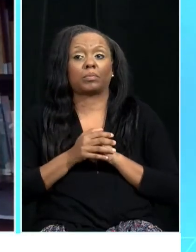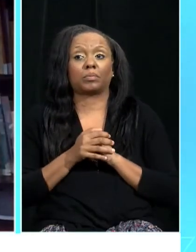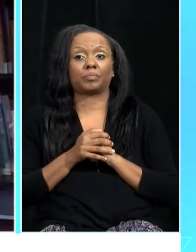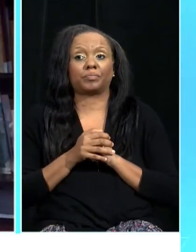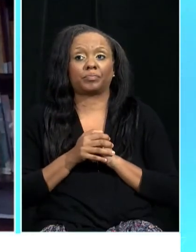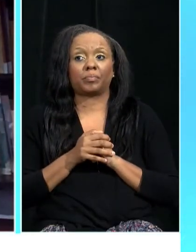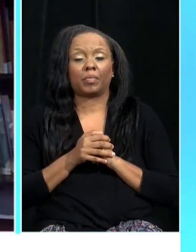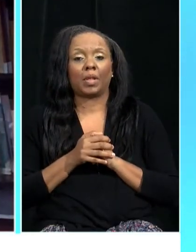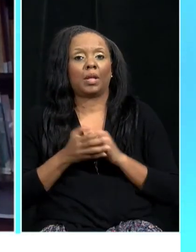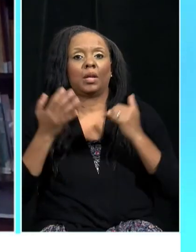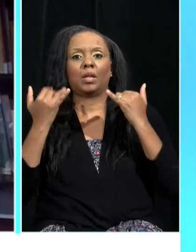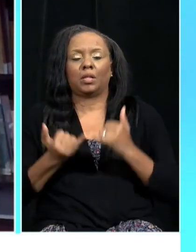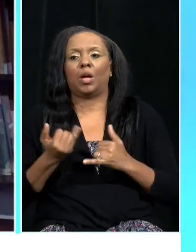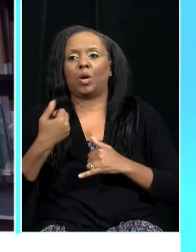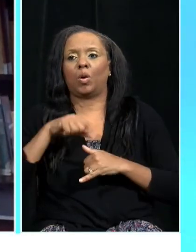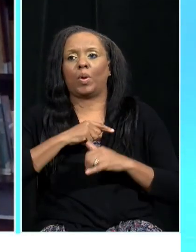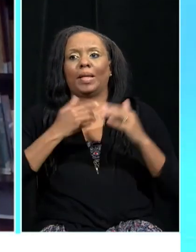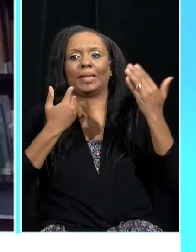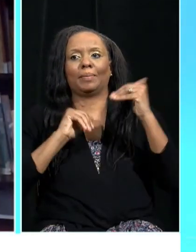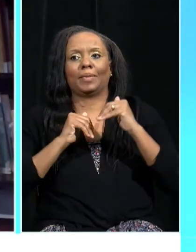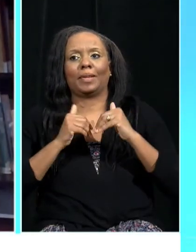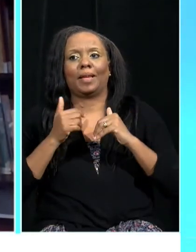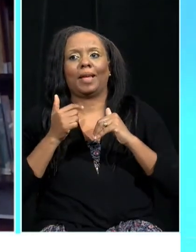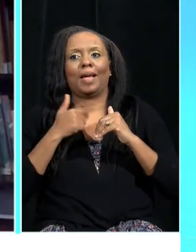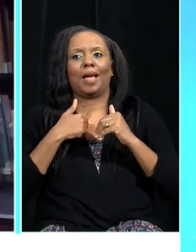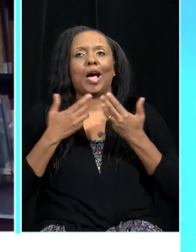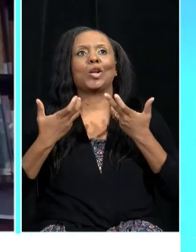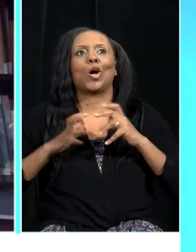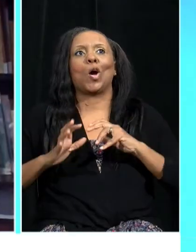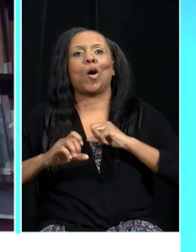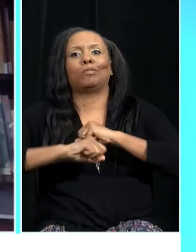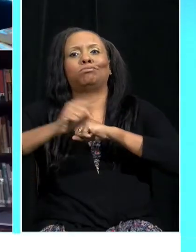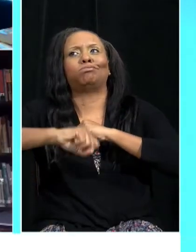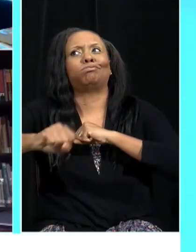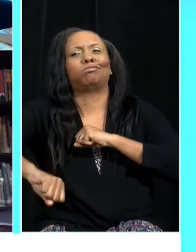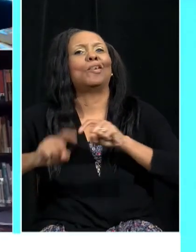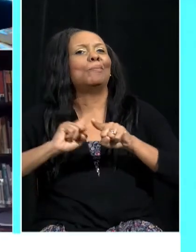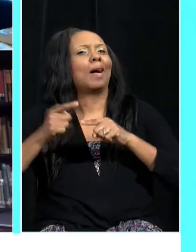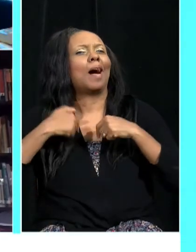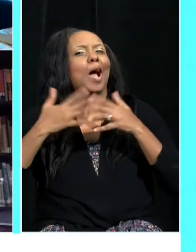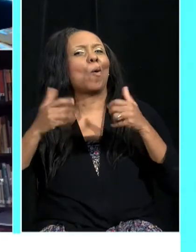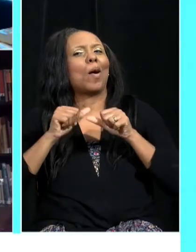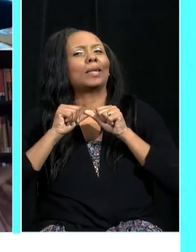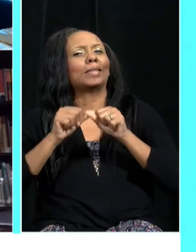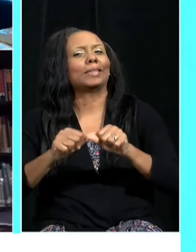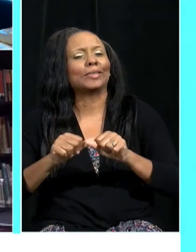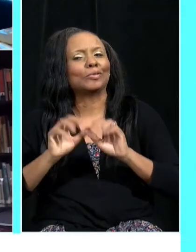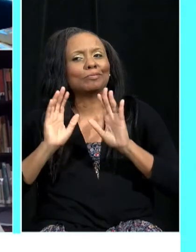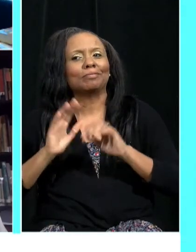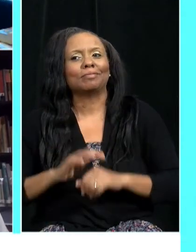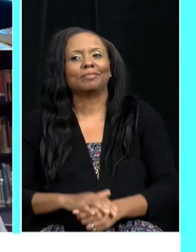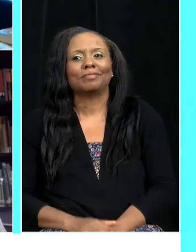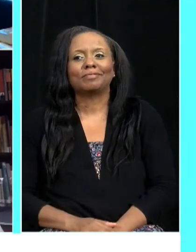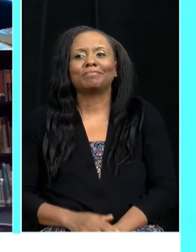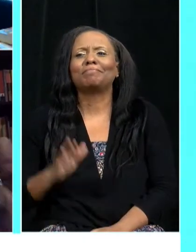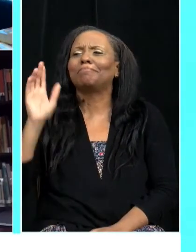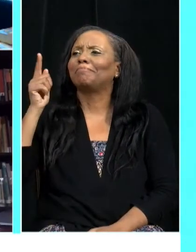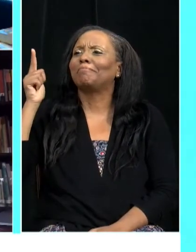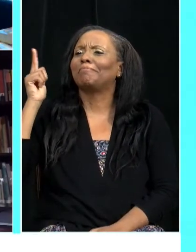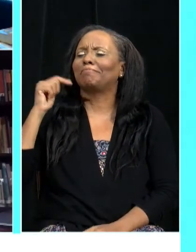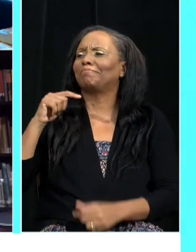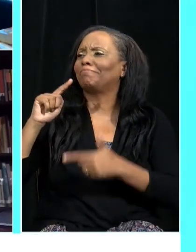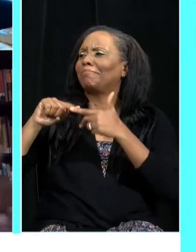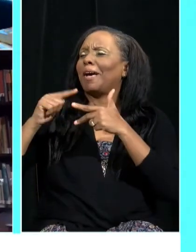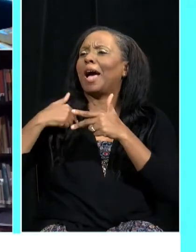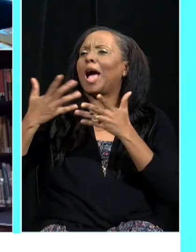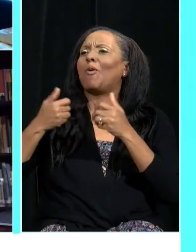fiscal box. And maybe while I have the floor, I don't want to abuse it, Joel. I, but I really am But, eager to jump in here. I really but am for